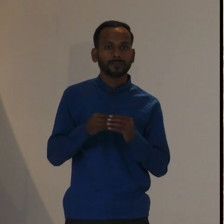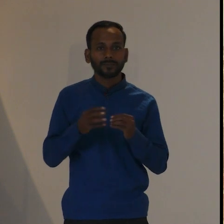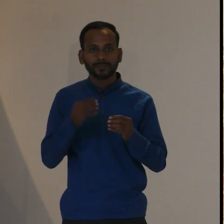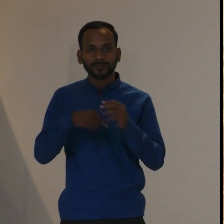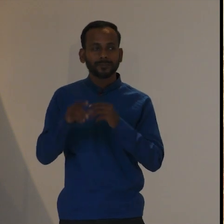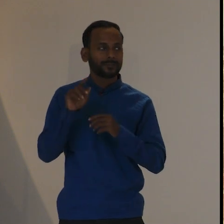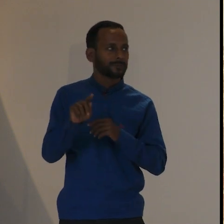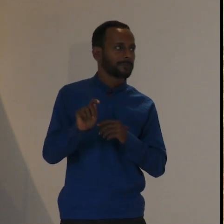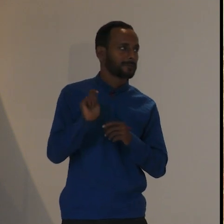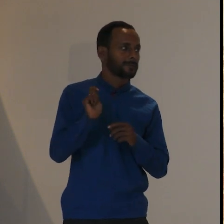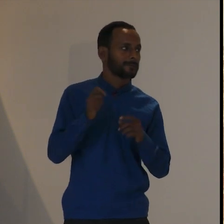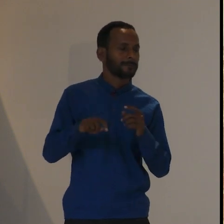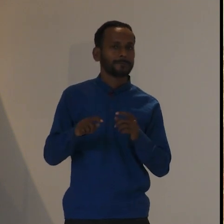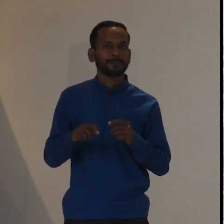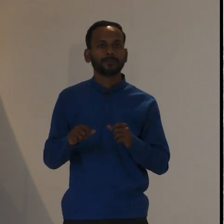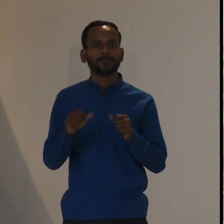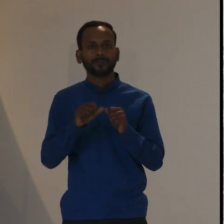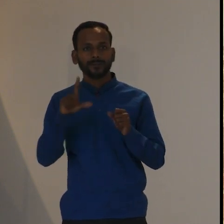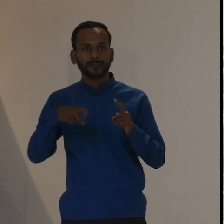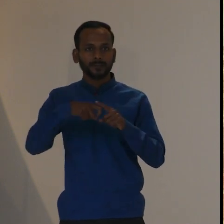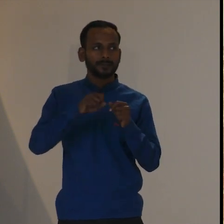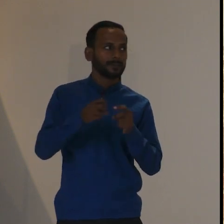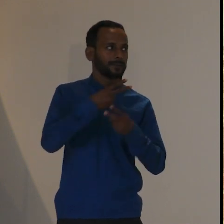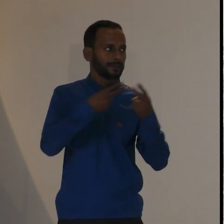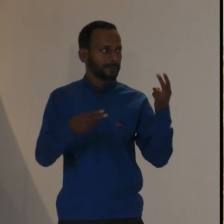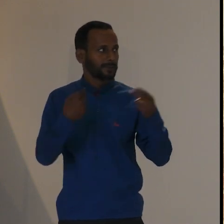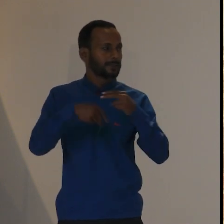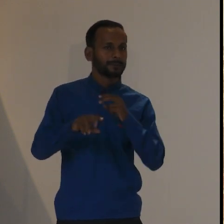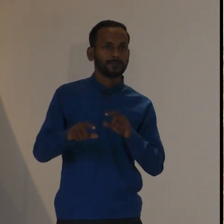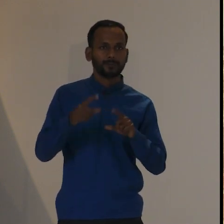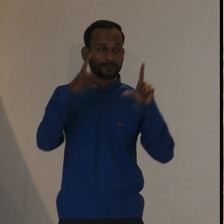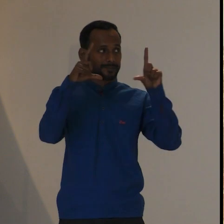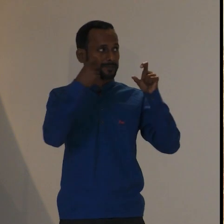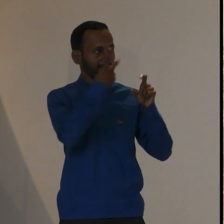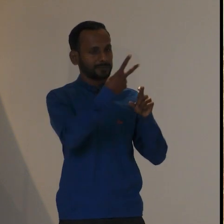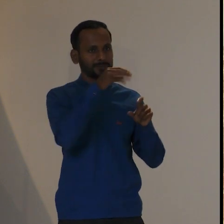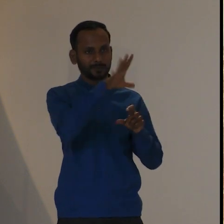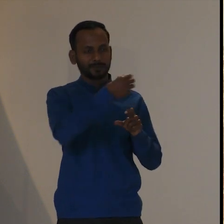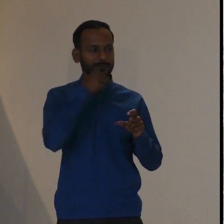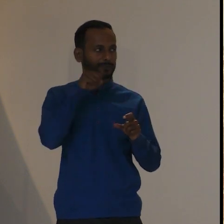quite exciting to dig and uncover her story, and this is the only image that we found of her.